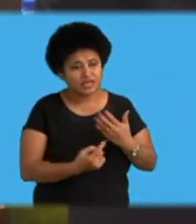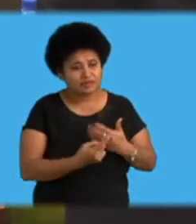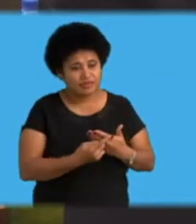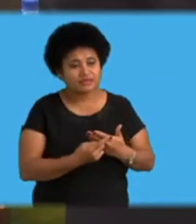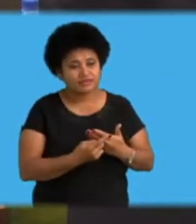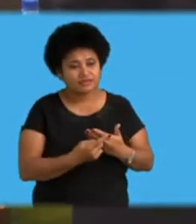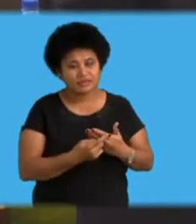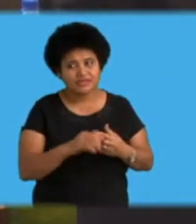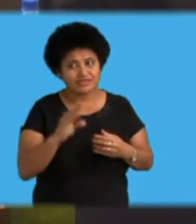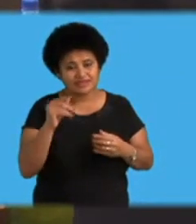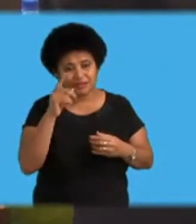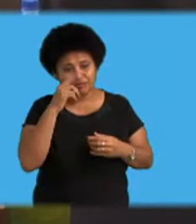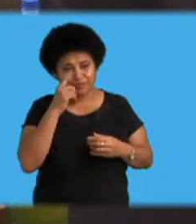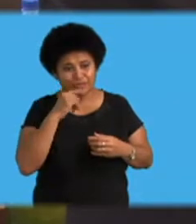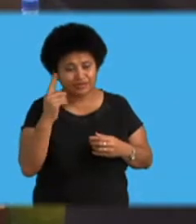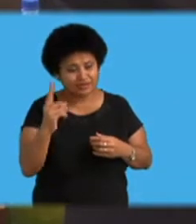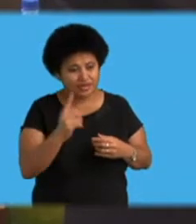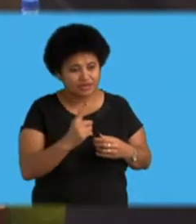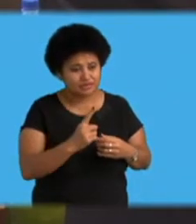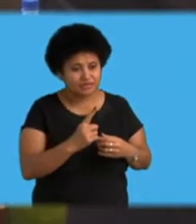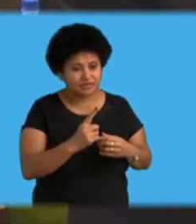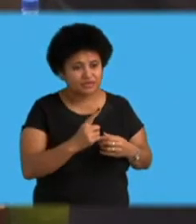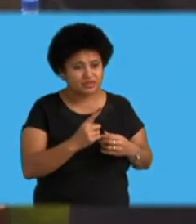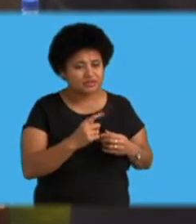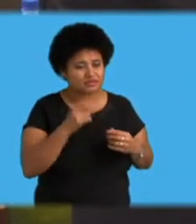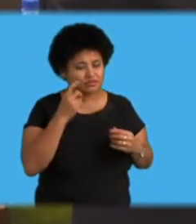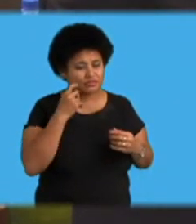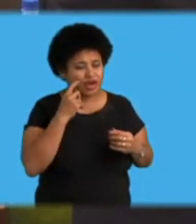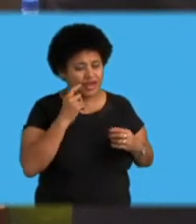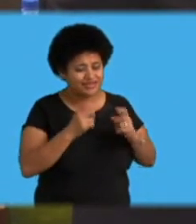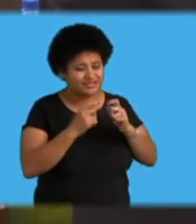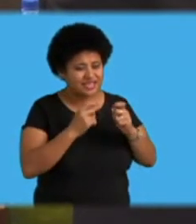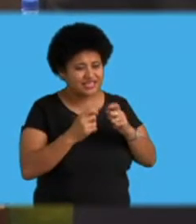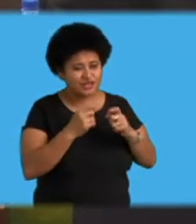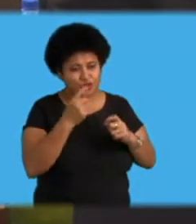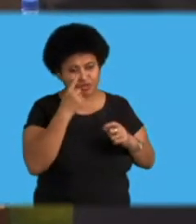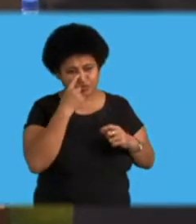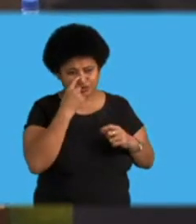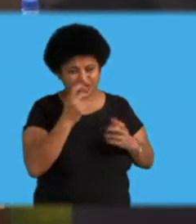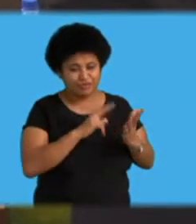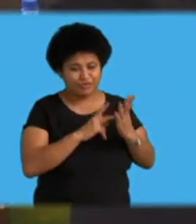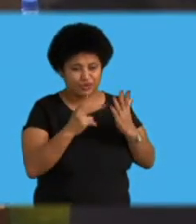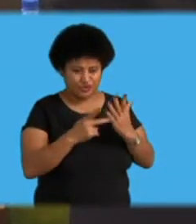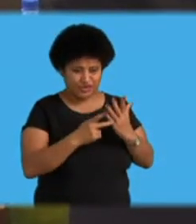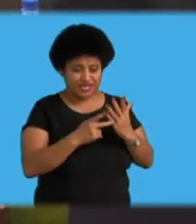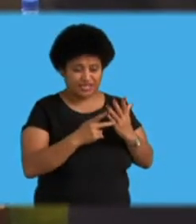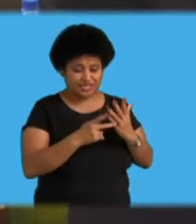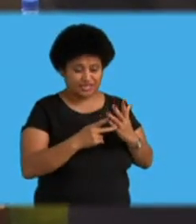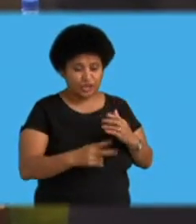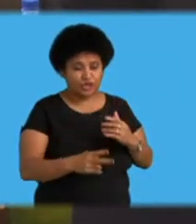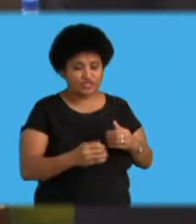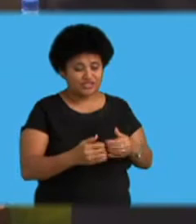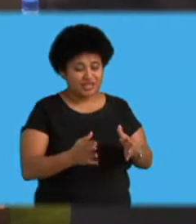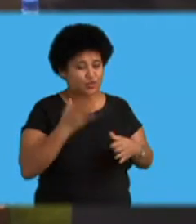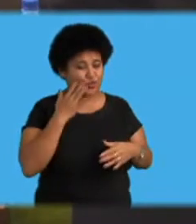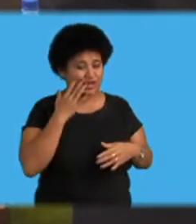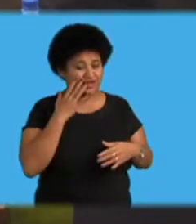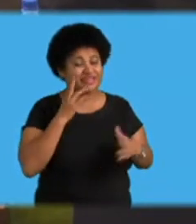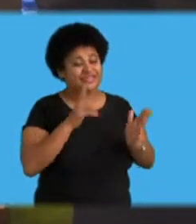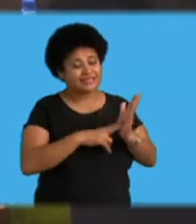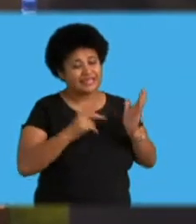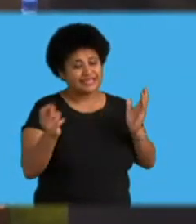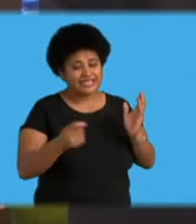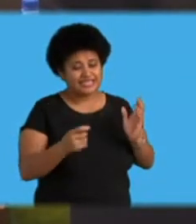experts to develop a virtual museum project, which was launched last year, 22nd April, at Netisiri High